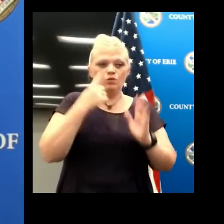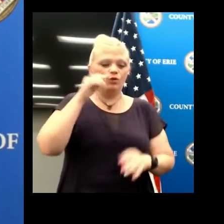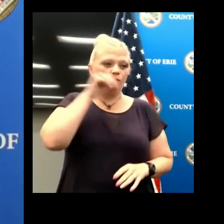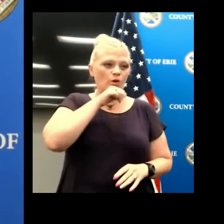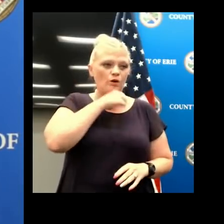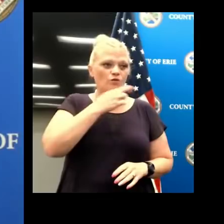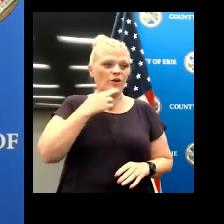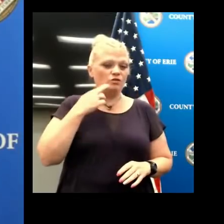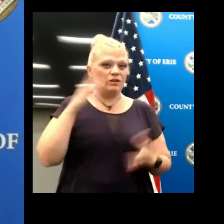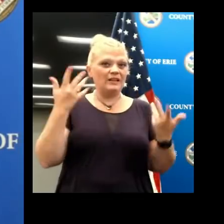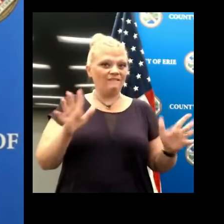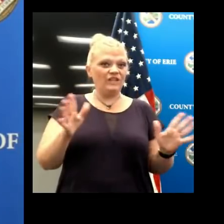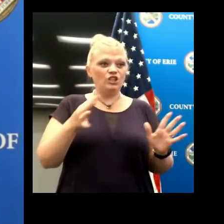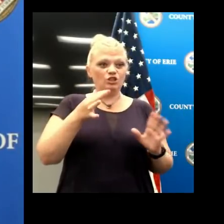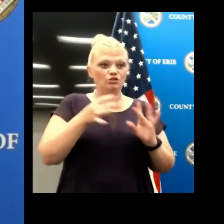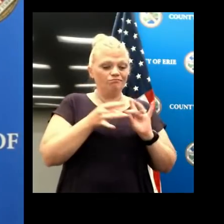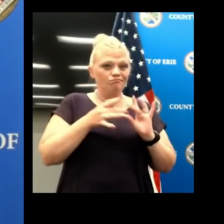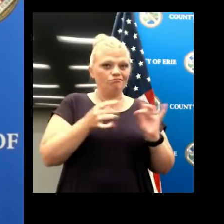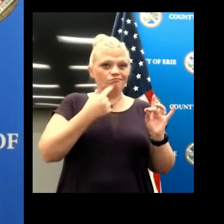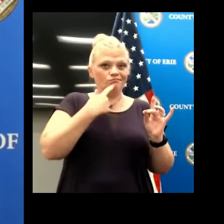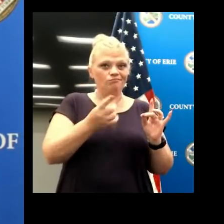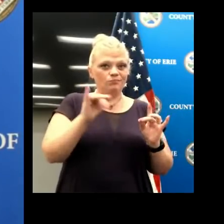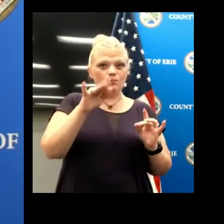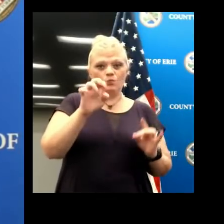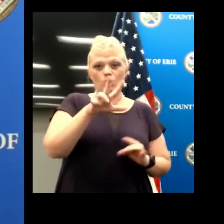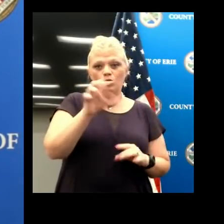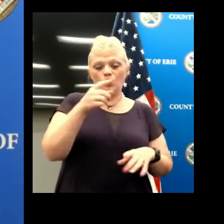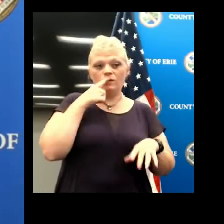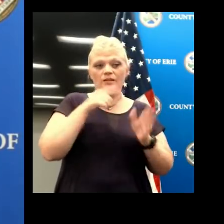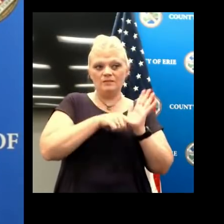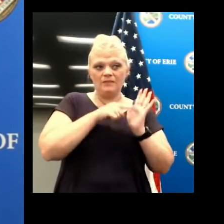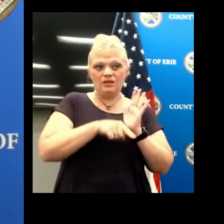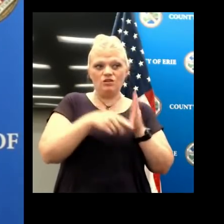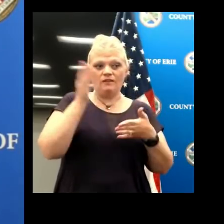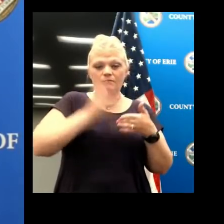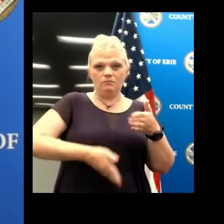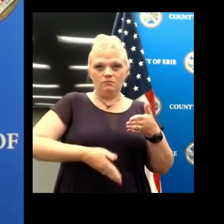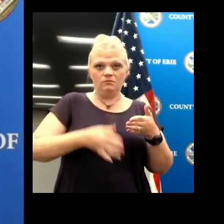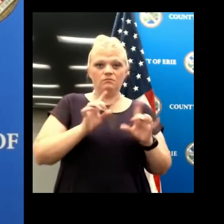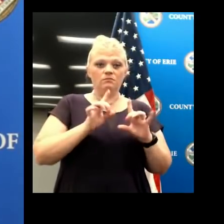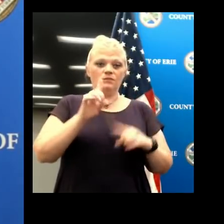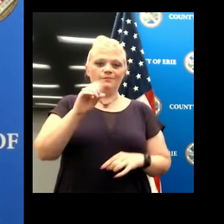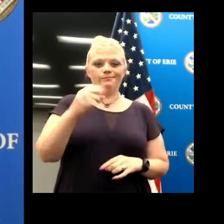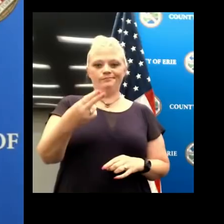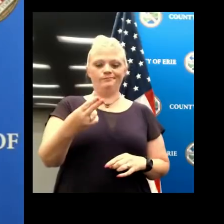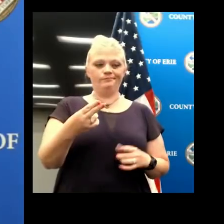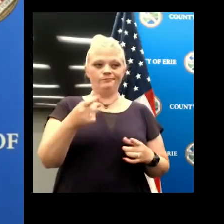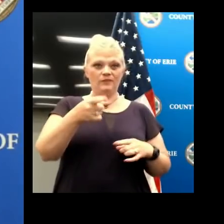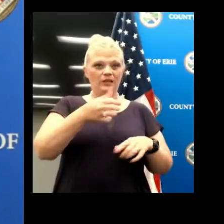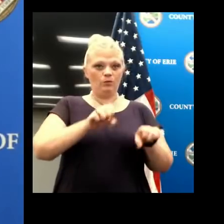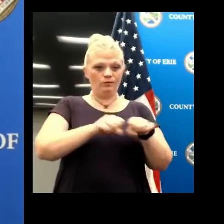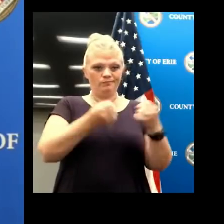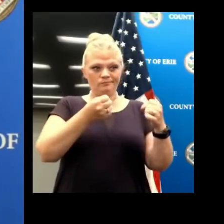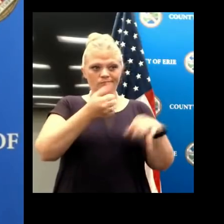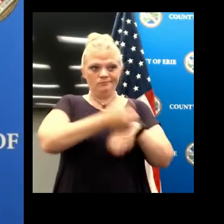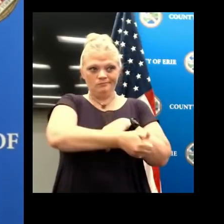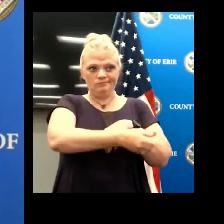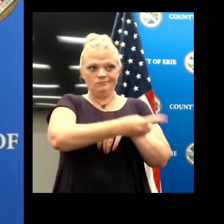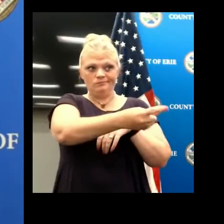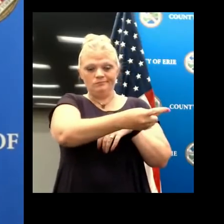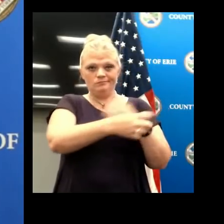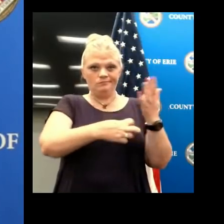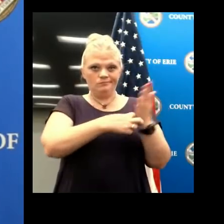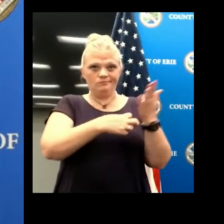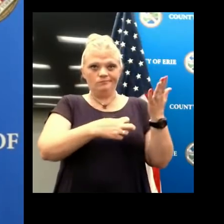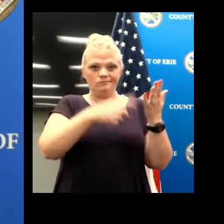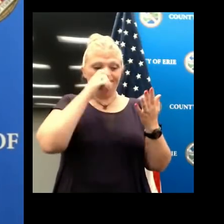noted, on June 30th, an inspection was completed by the Department of Health there. They were cited for failure to wear masks, failure